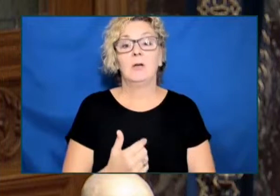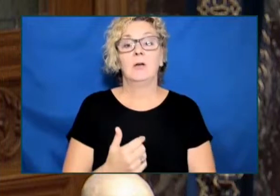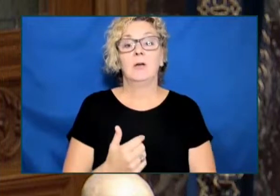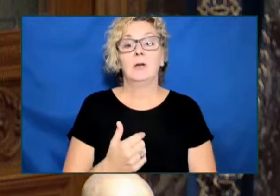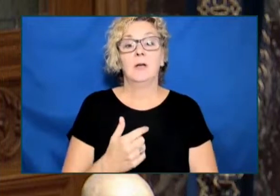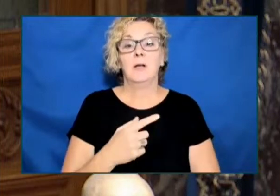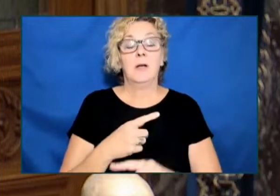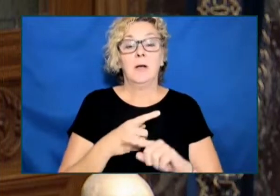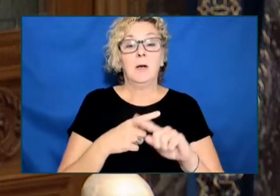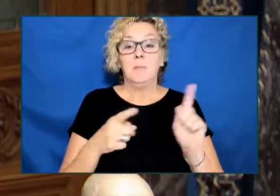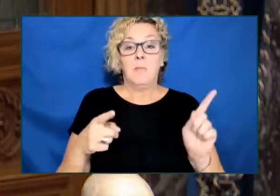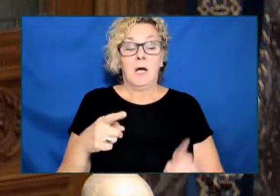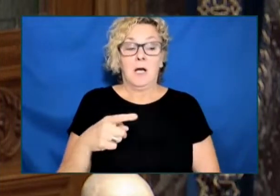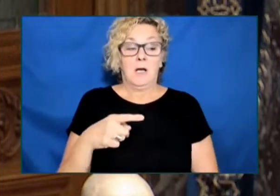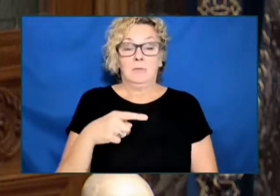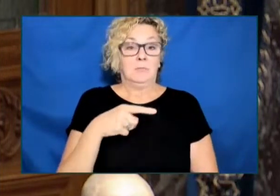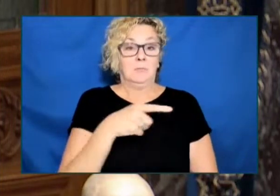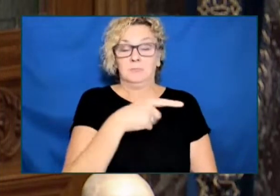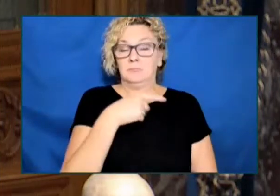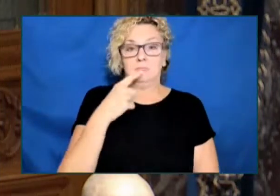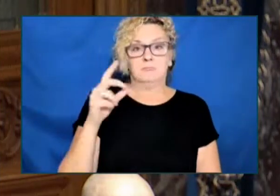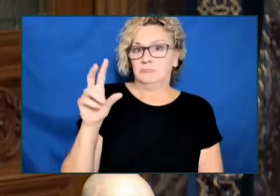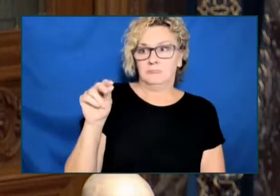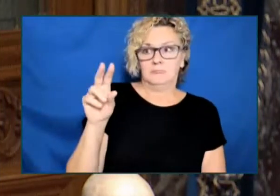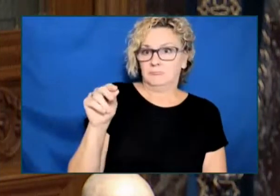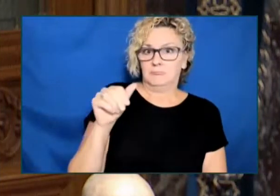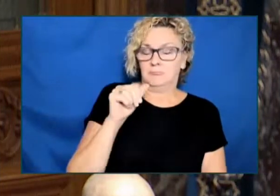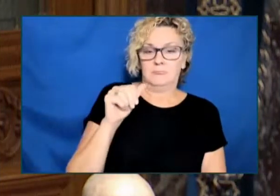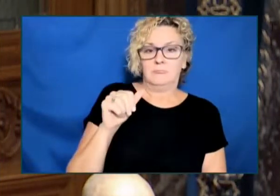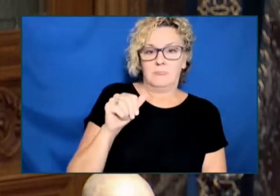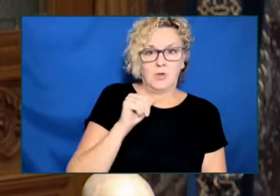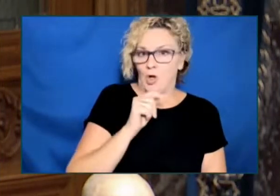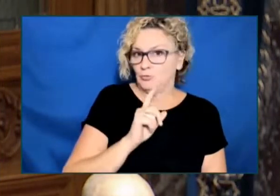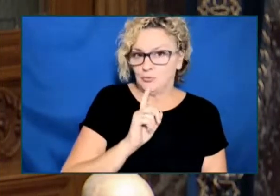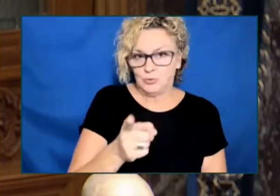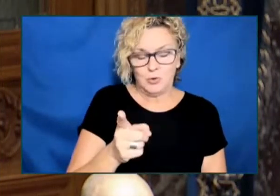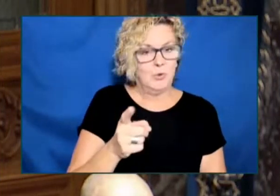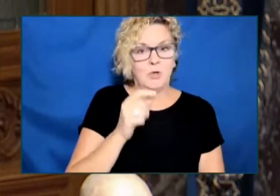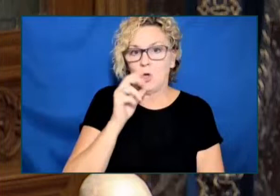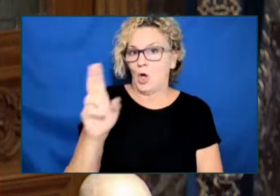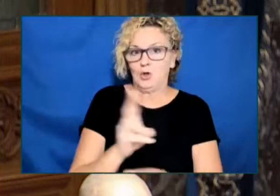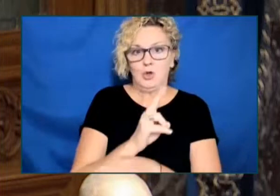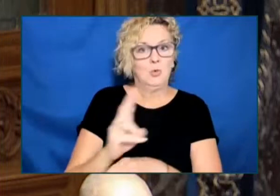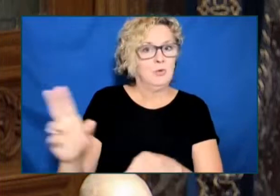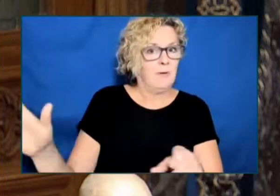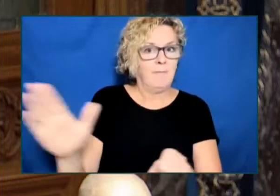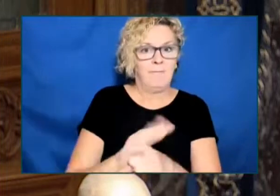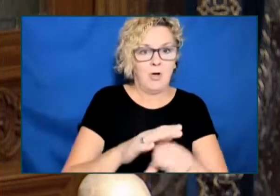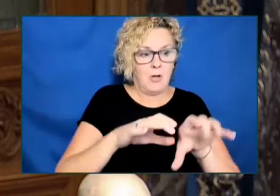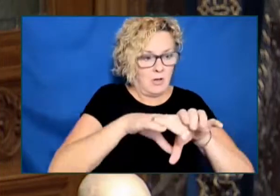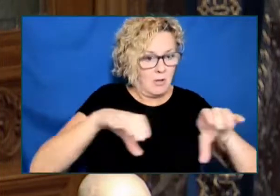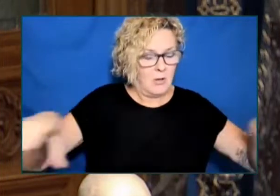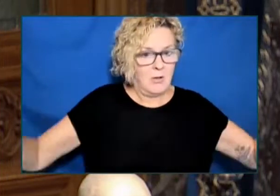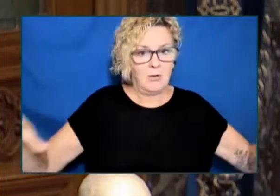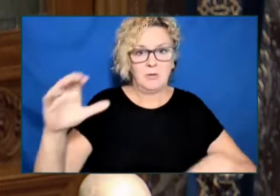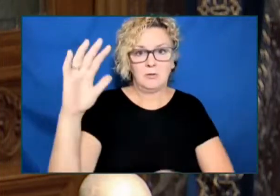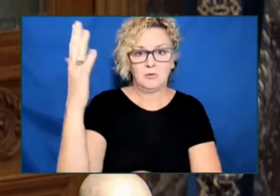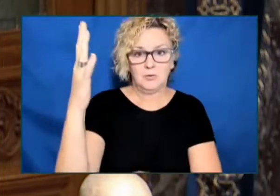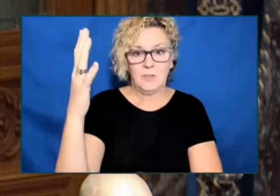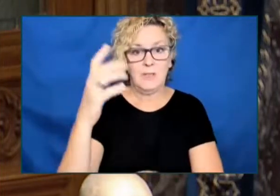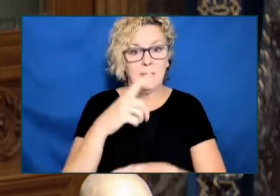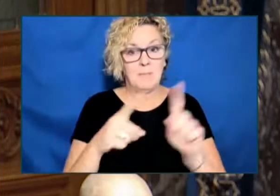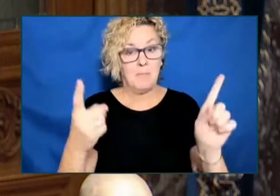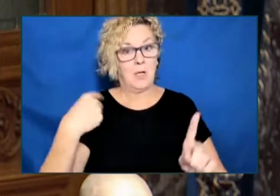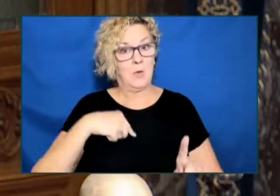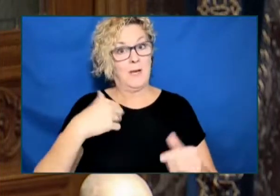for wood pellets. Those comments are on the record. We have a copy of the Minister's estimates binder from earlier this